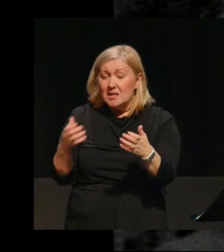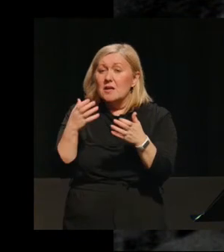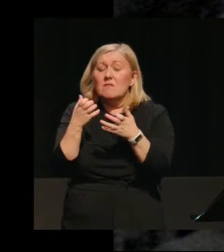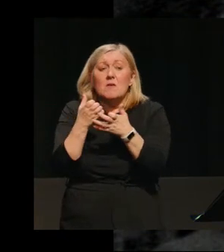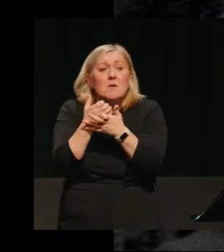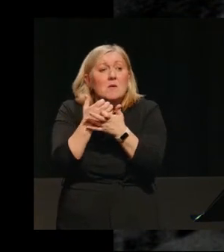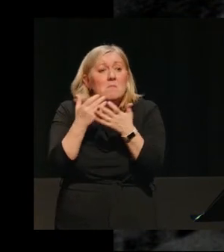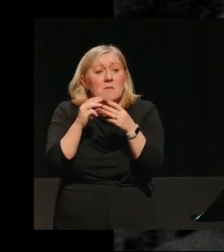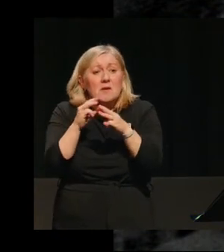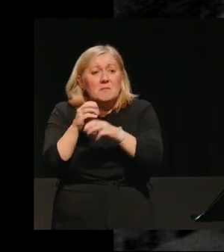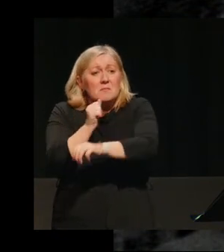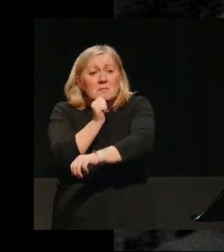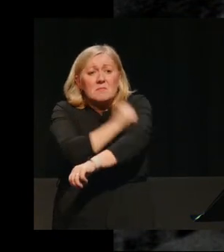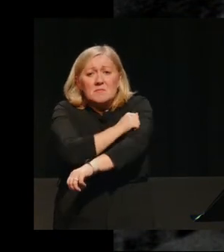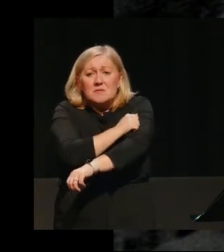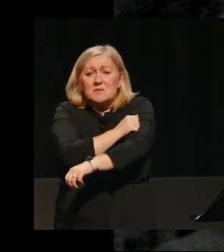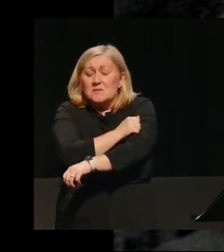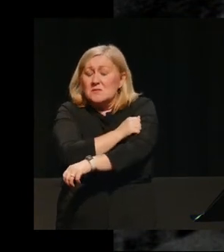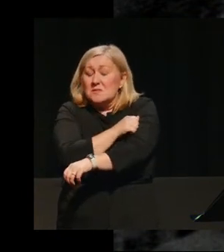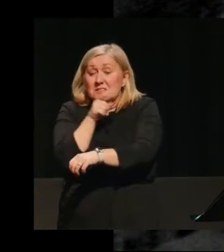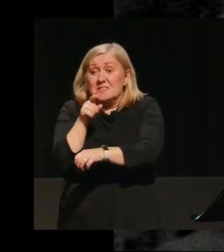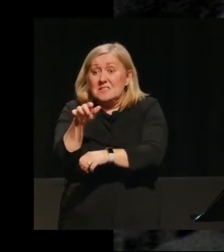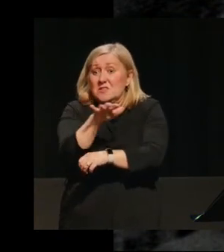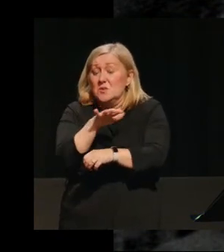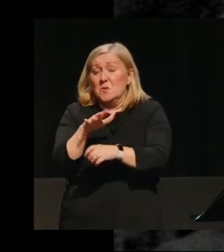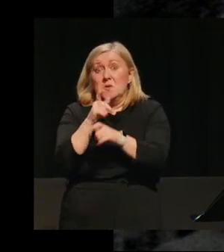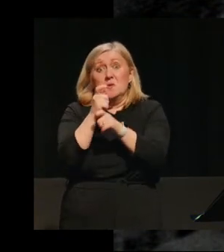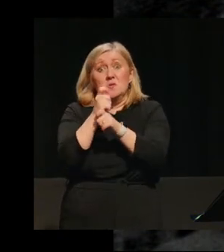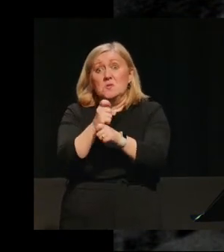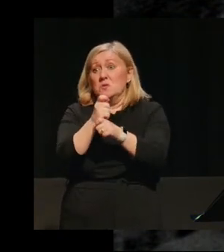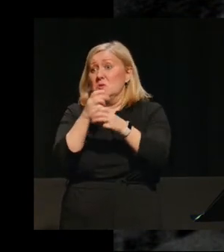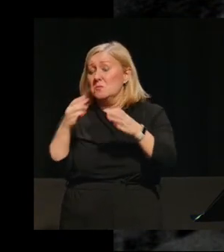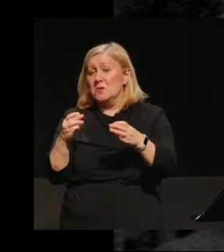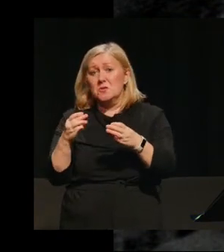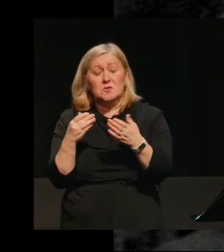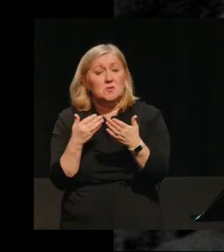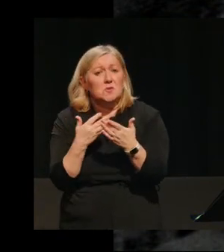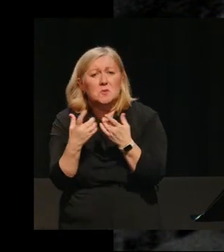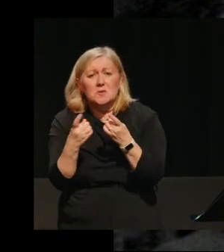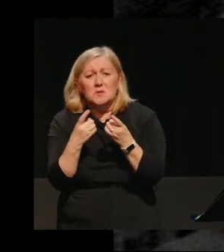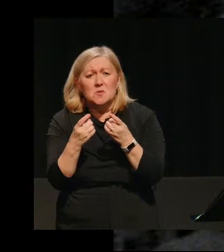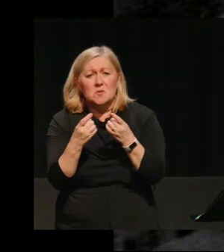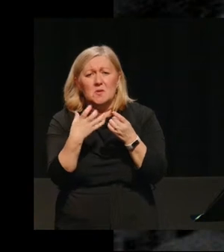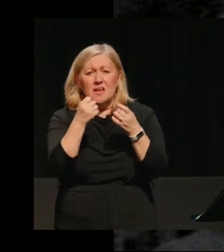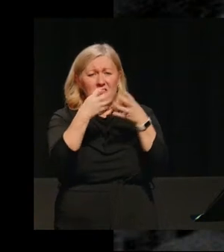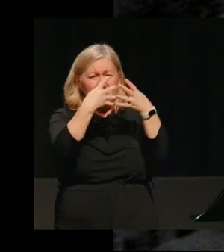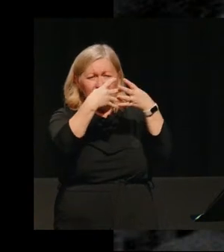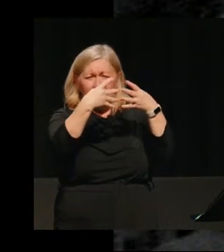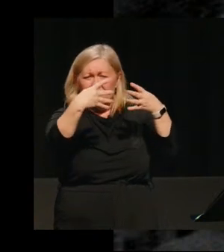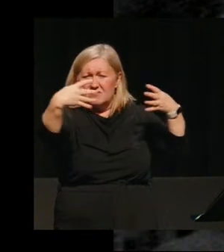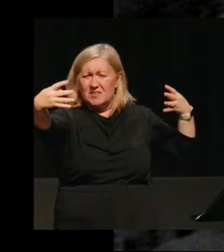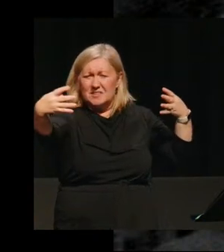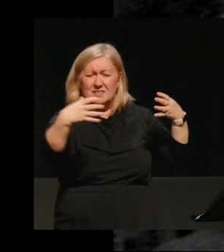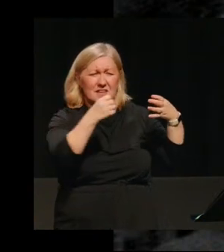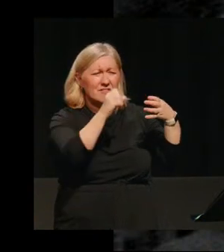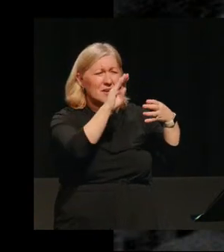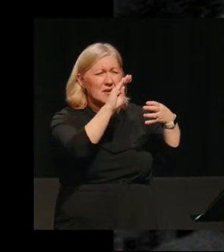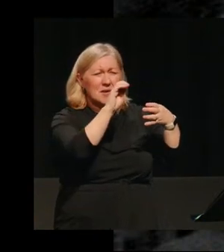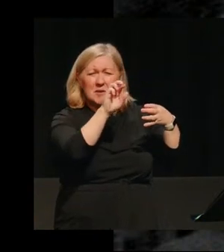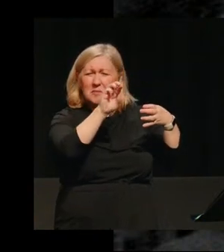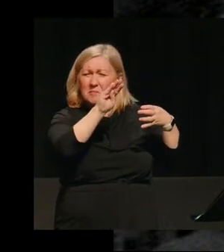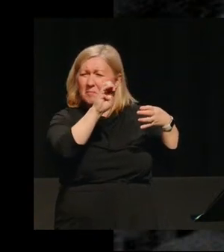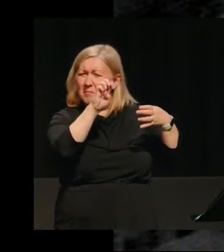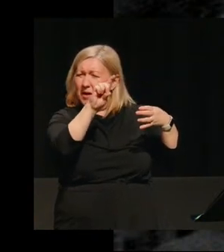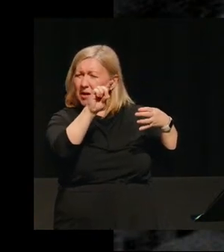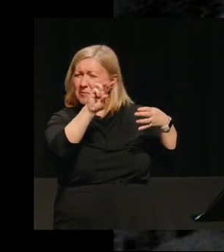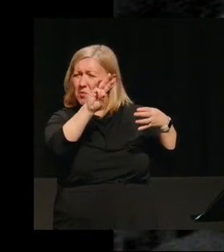the conditions were too much to bear, and they threw themselves on the barbed wire at night to be